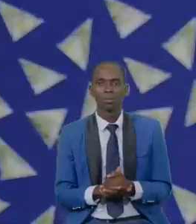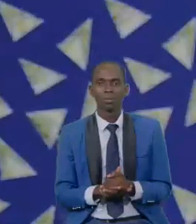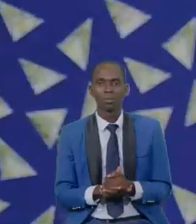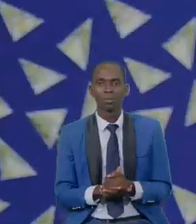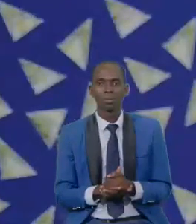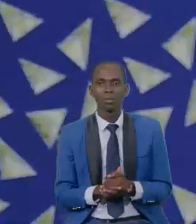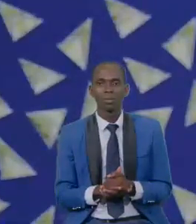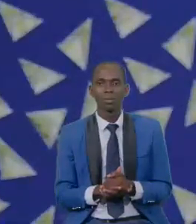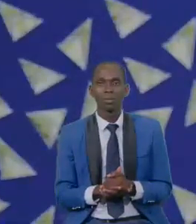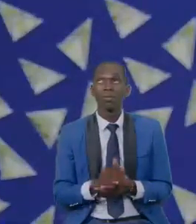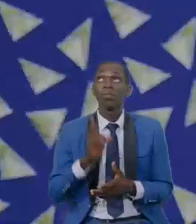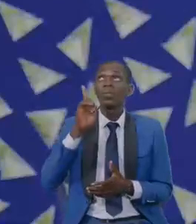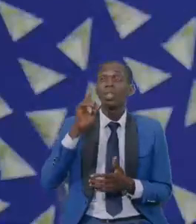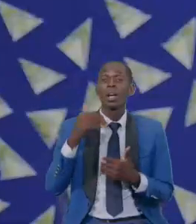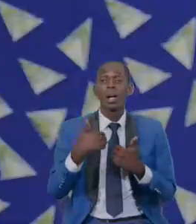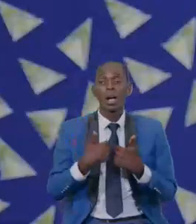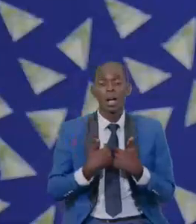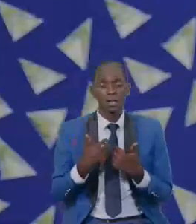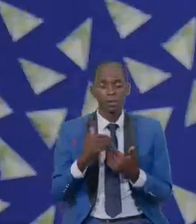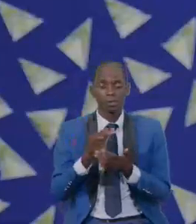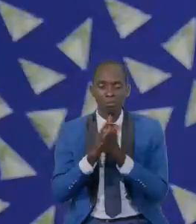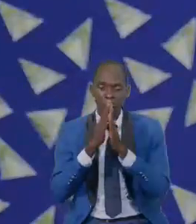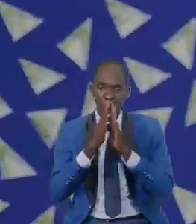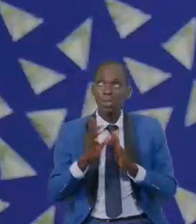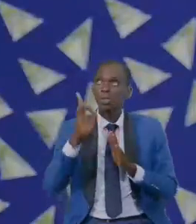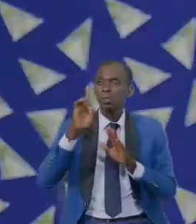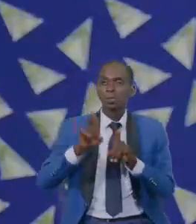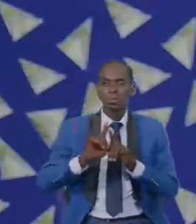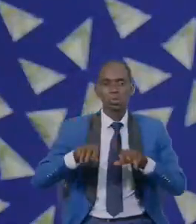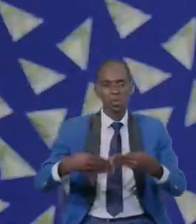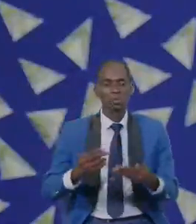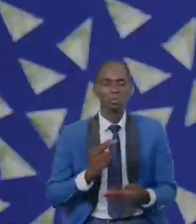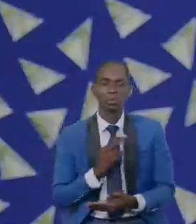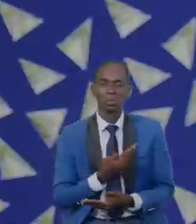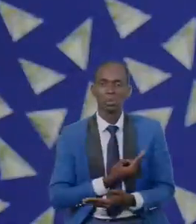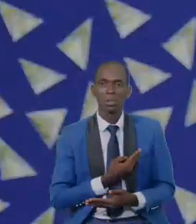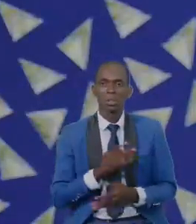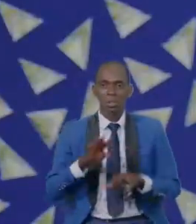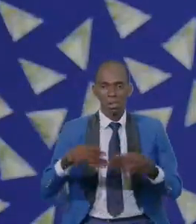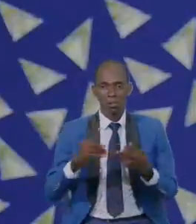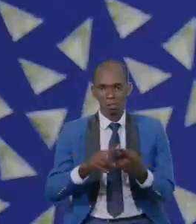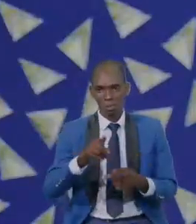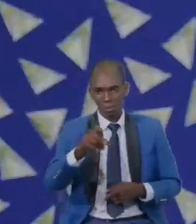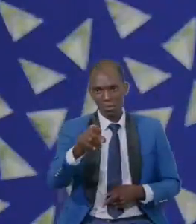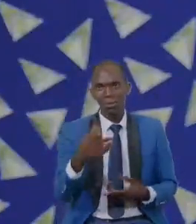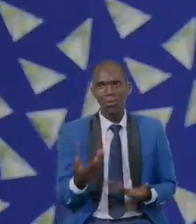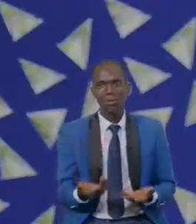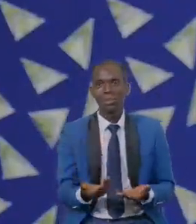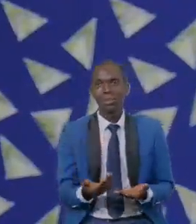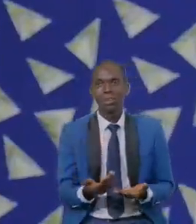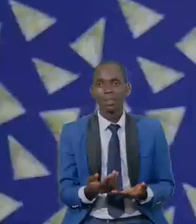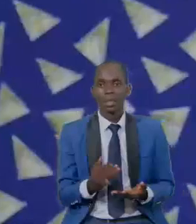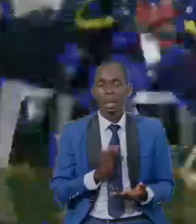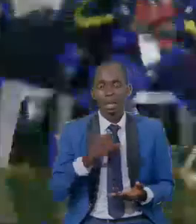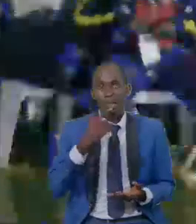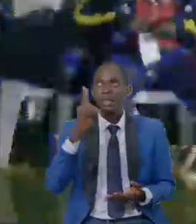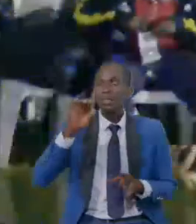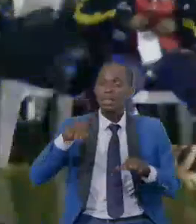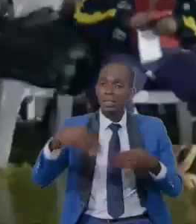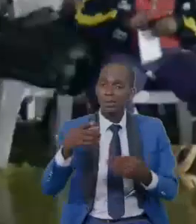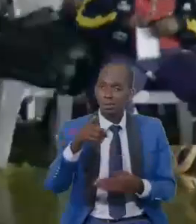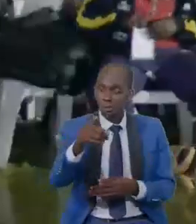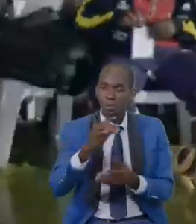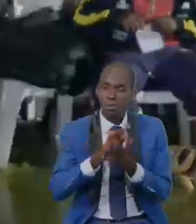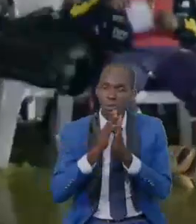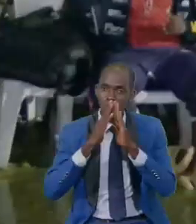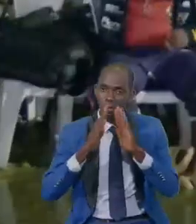He has peace. He gives us. He gives you. I said he gives you.